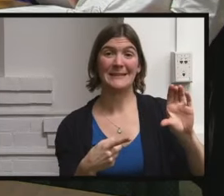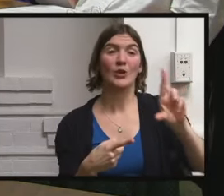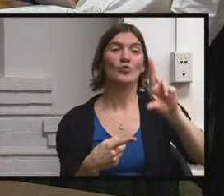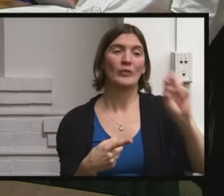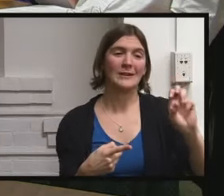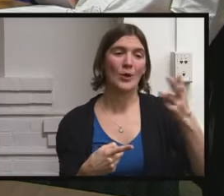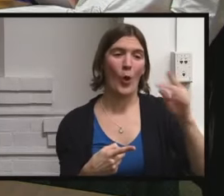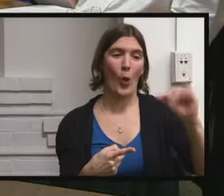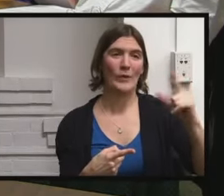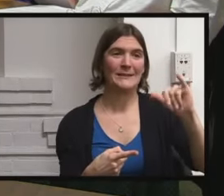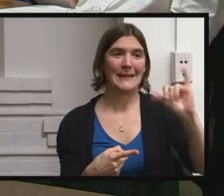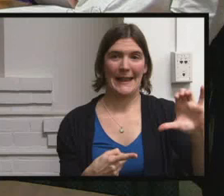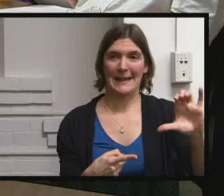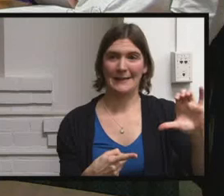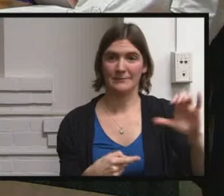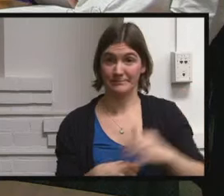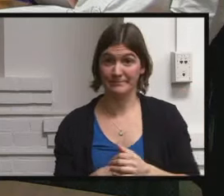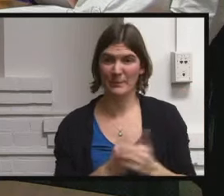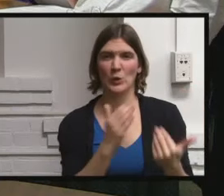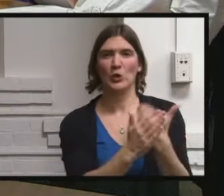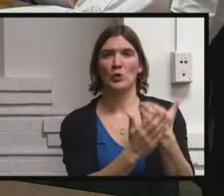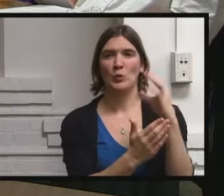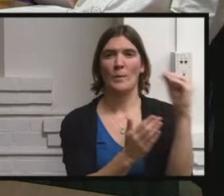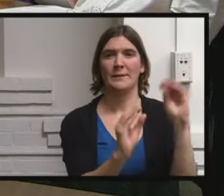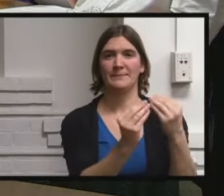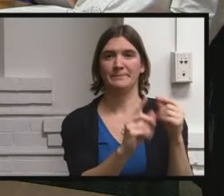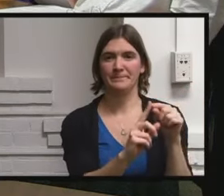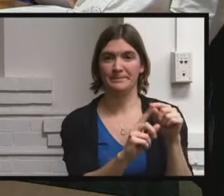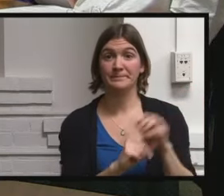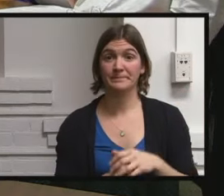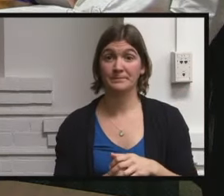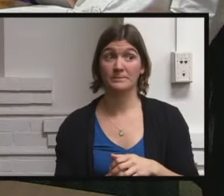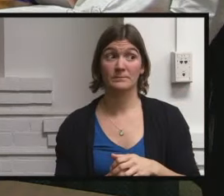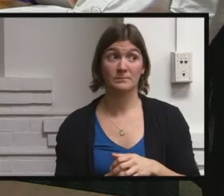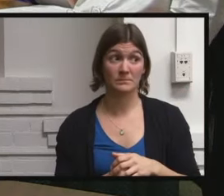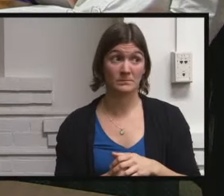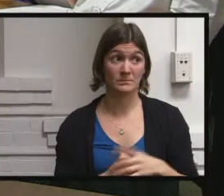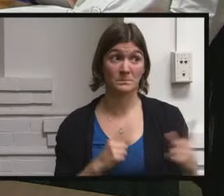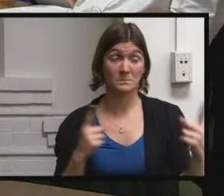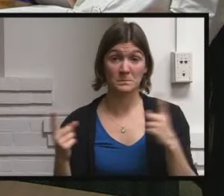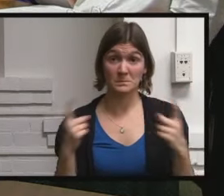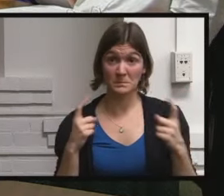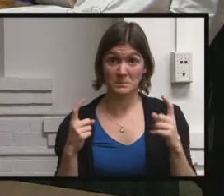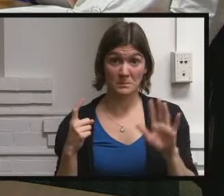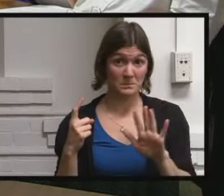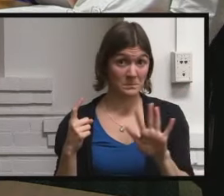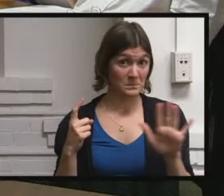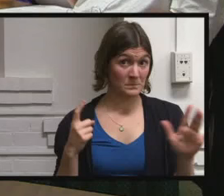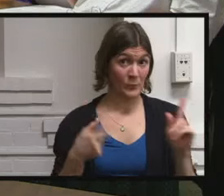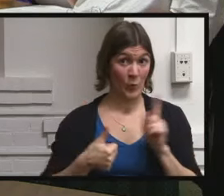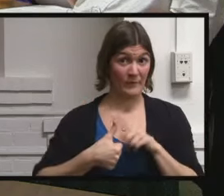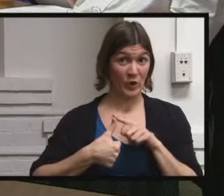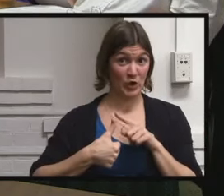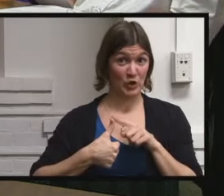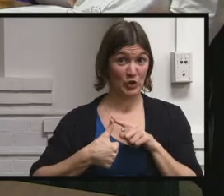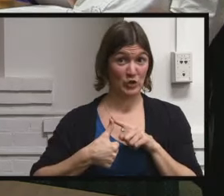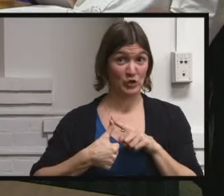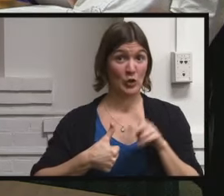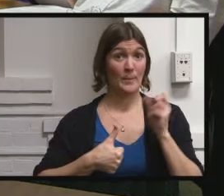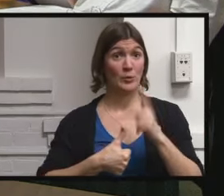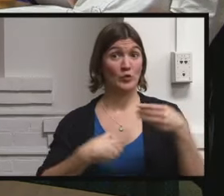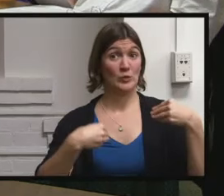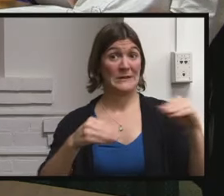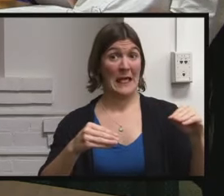Real Estate Holdings, Inc. Excellent. Any more questions about that approval of the